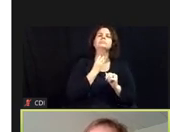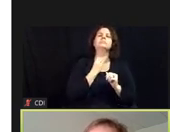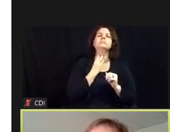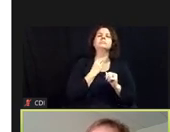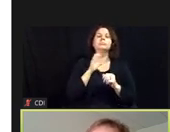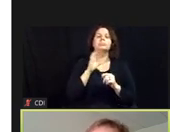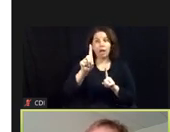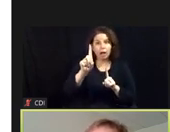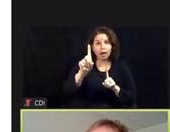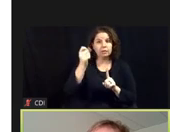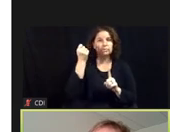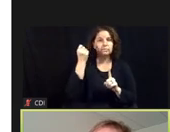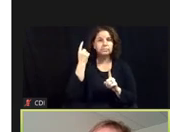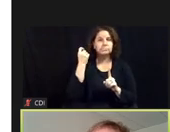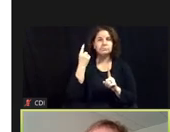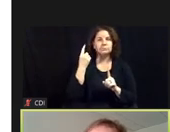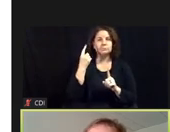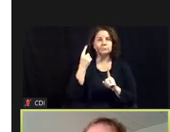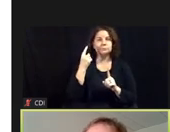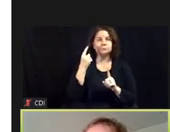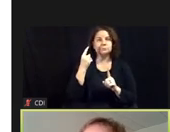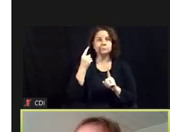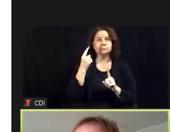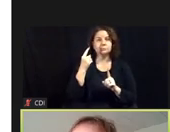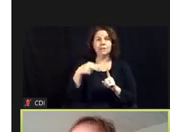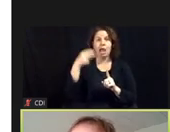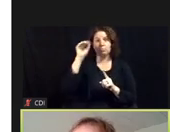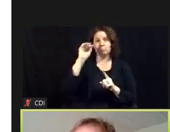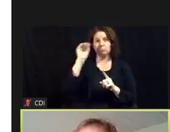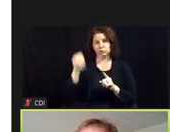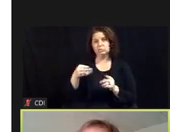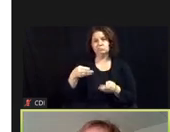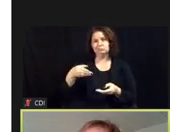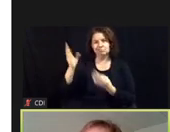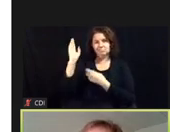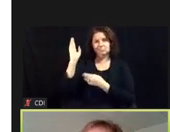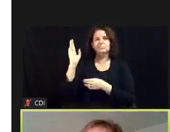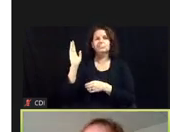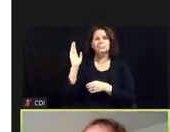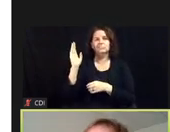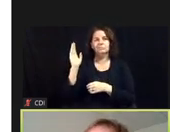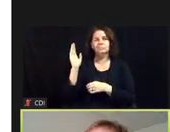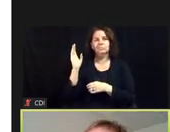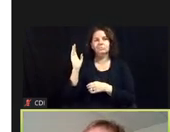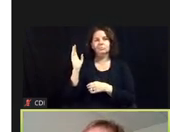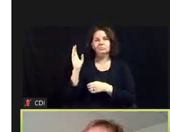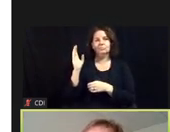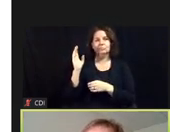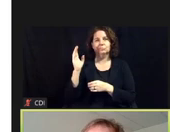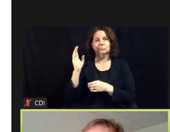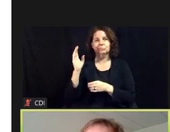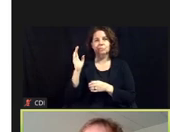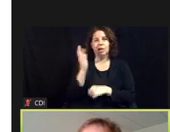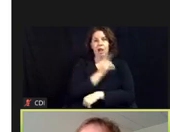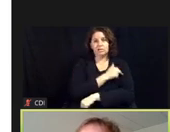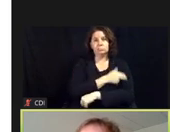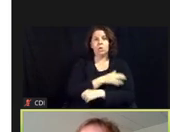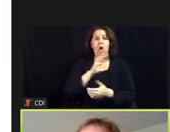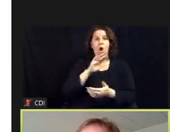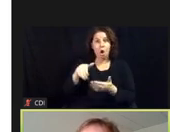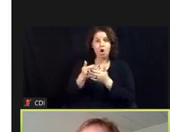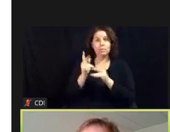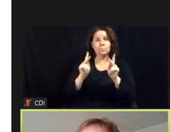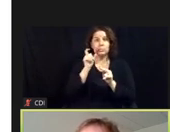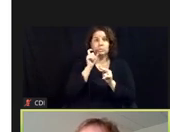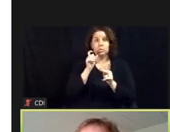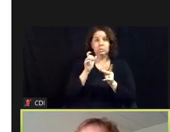of those that are hospitalized, and almost all of our deaths, 96% of the deaths in Marin County are among